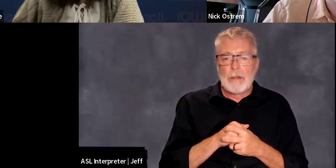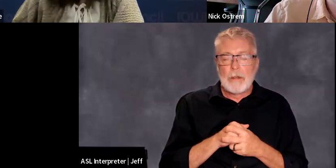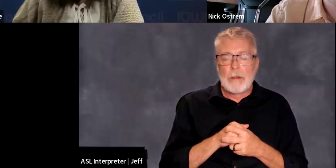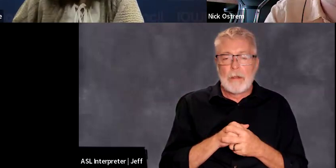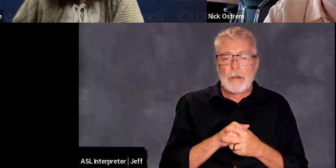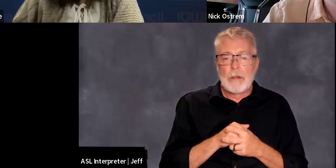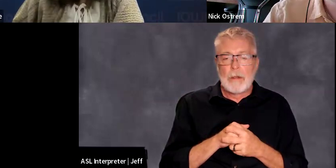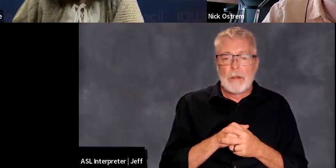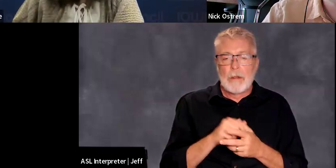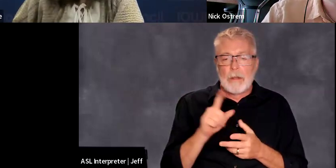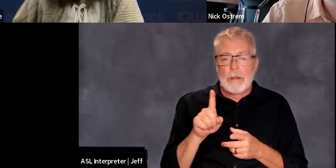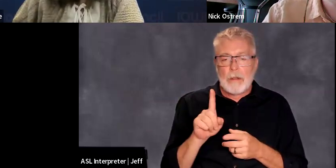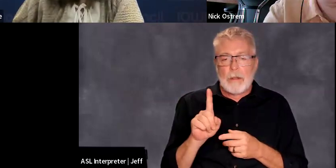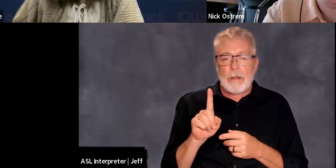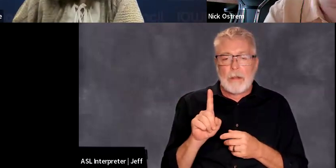All right.